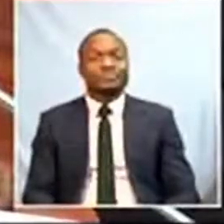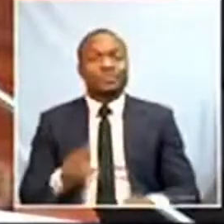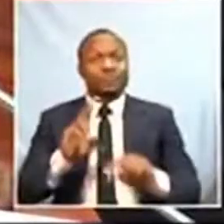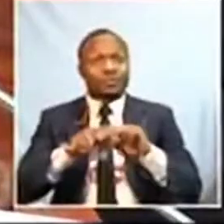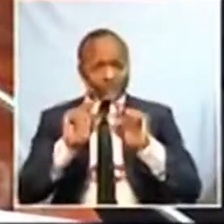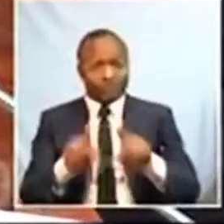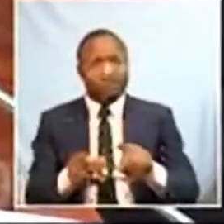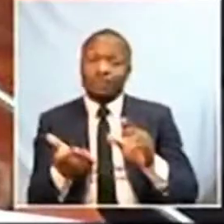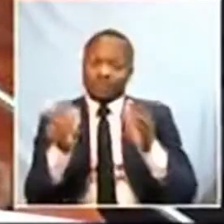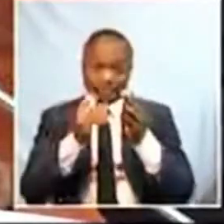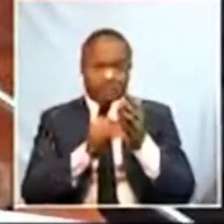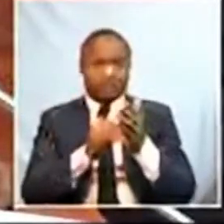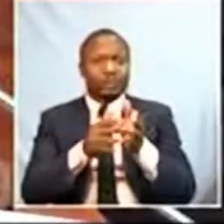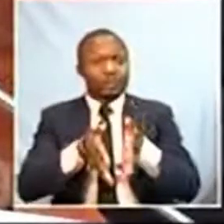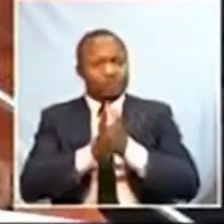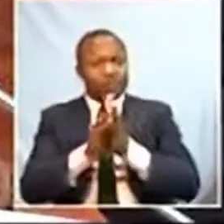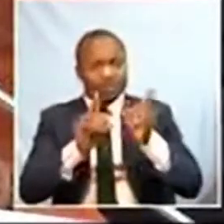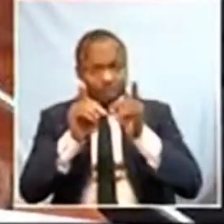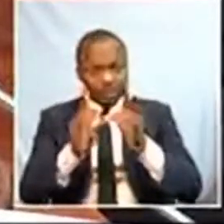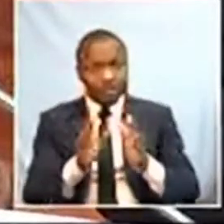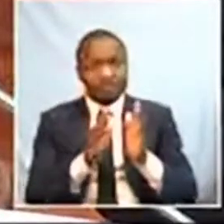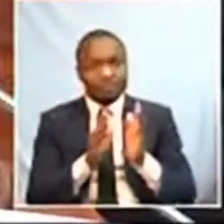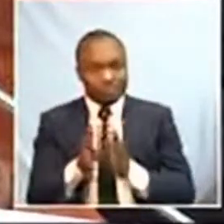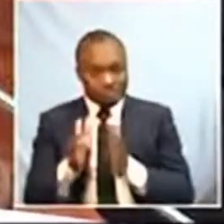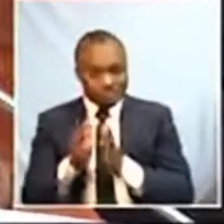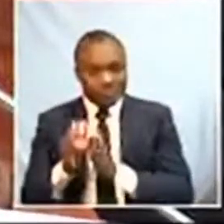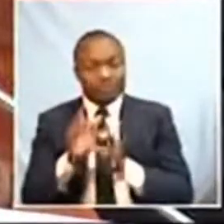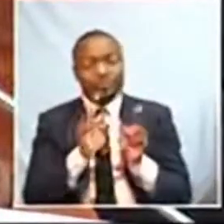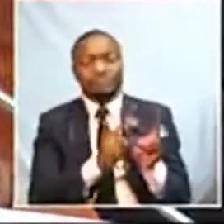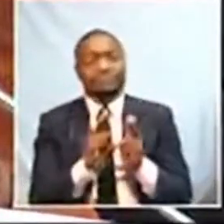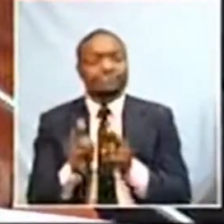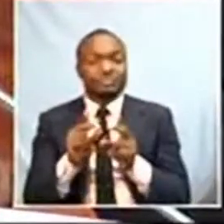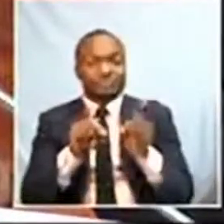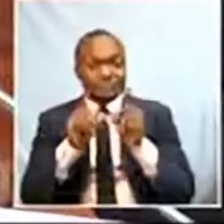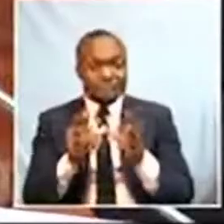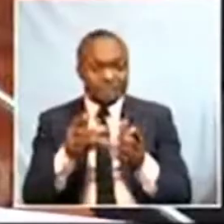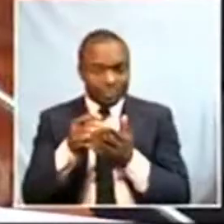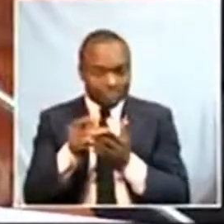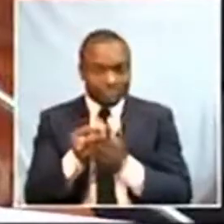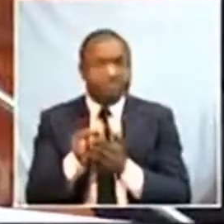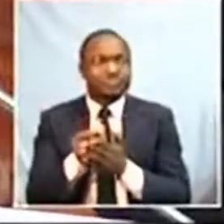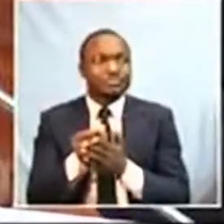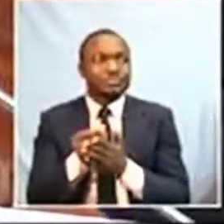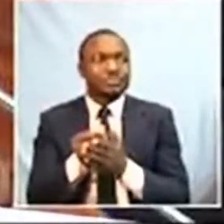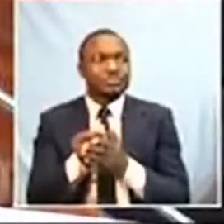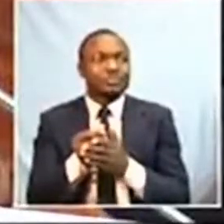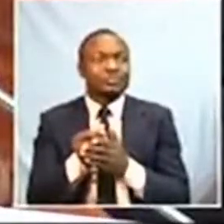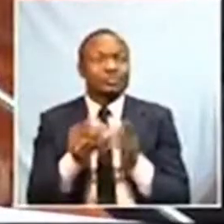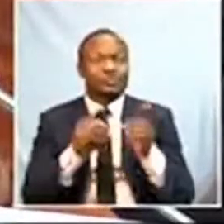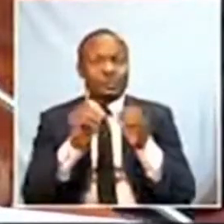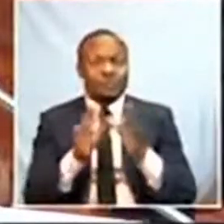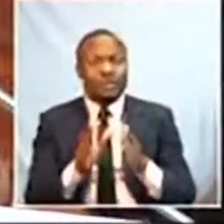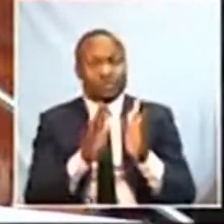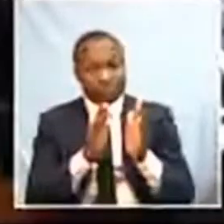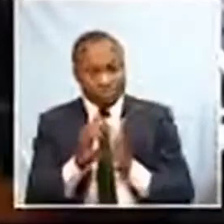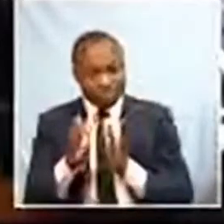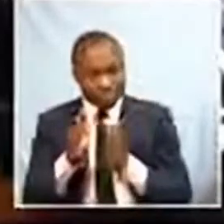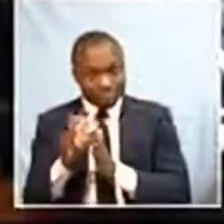Chair, again, I would ask Director Planning to respond and or Director Finance as well. Director Planning.